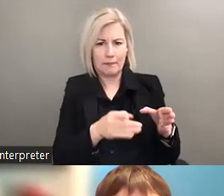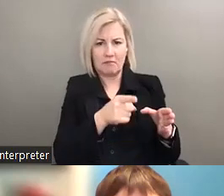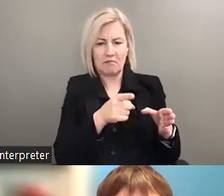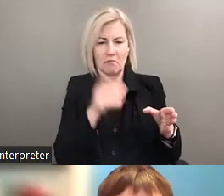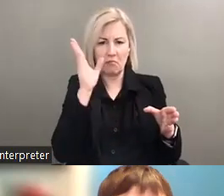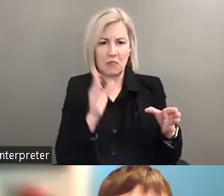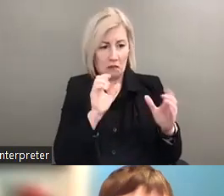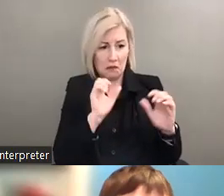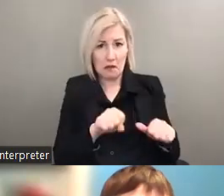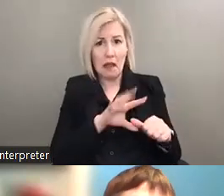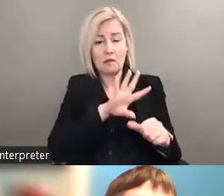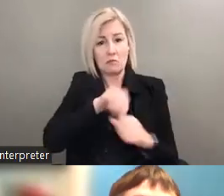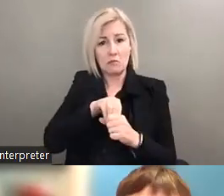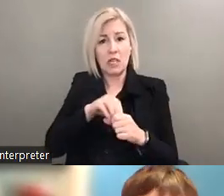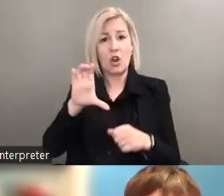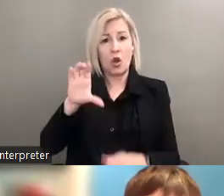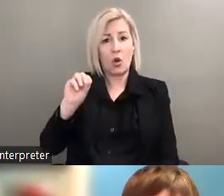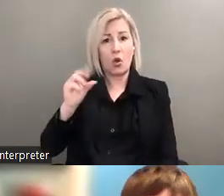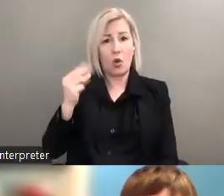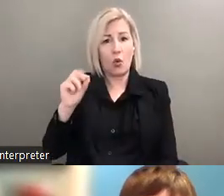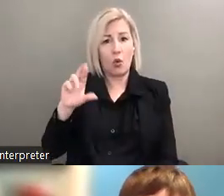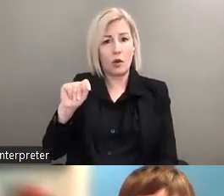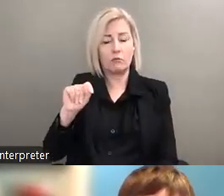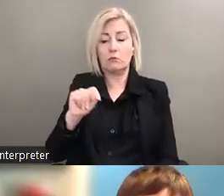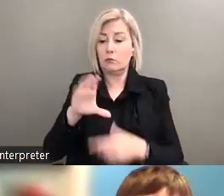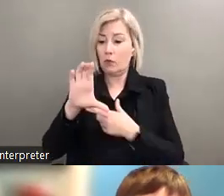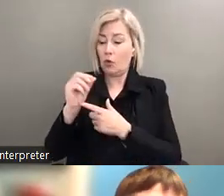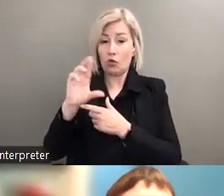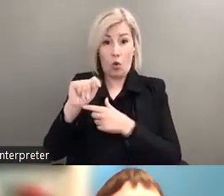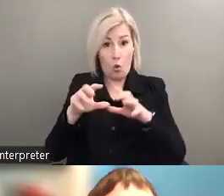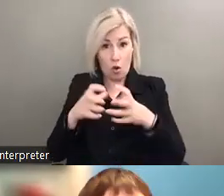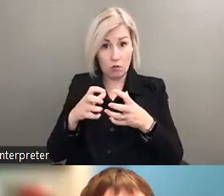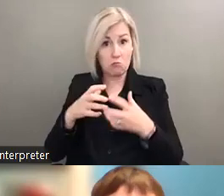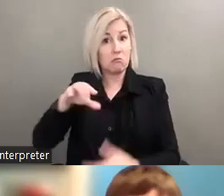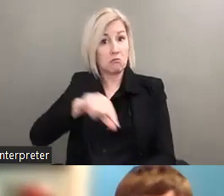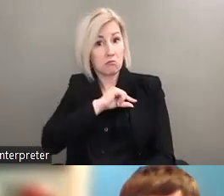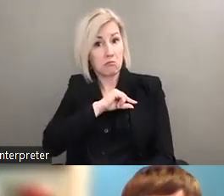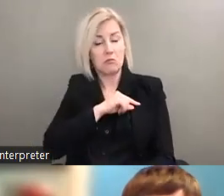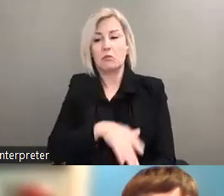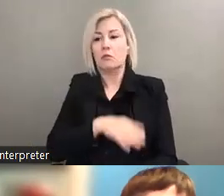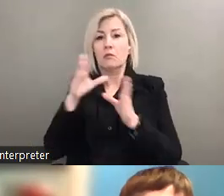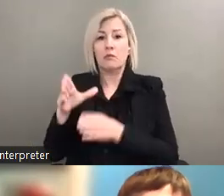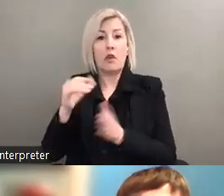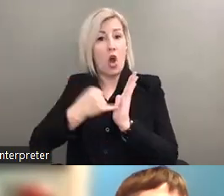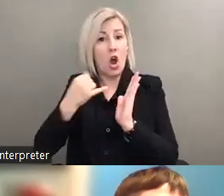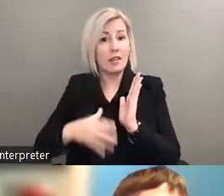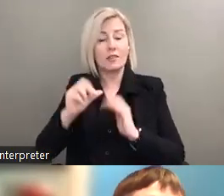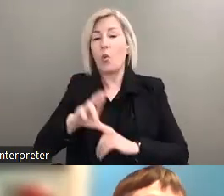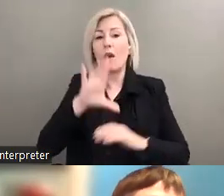to participate in a cohort, whether a cohort is eligible, whether an artist or company is eligible